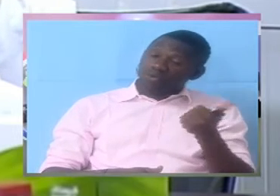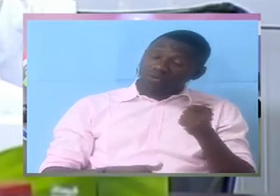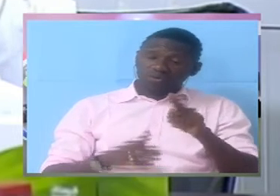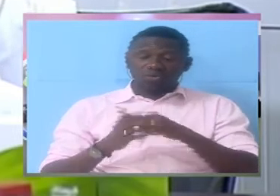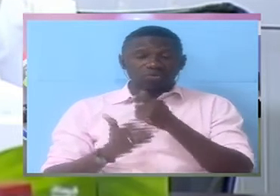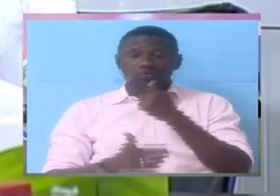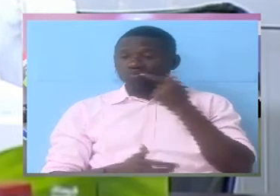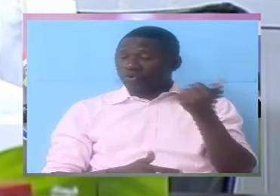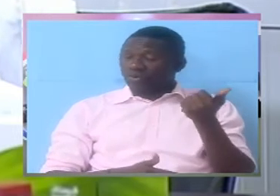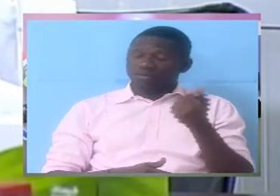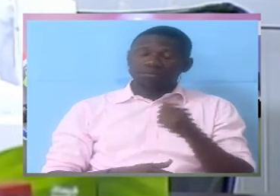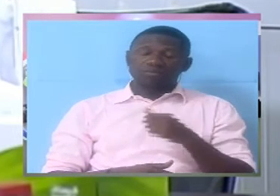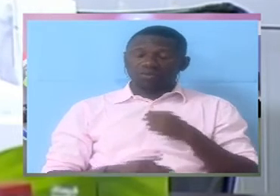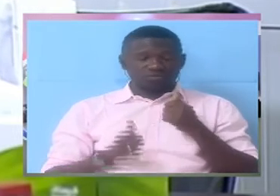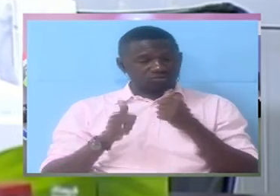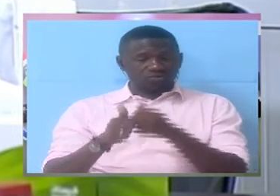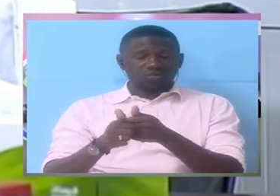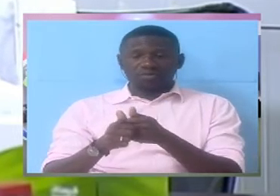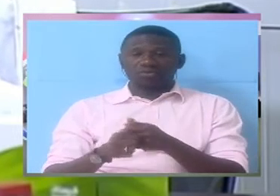talking about